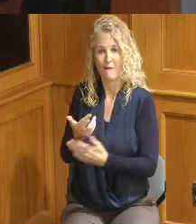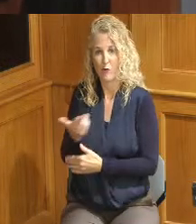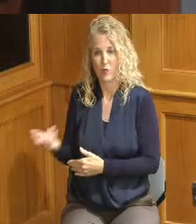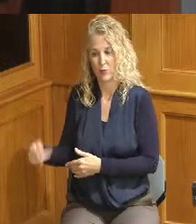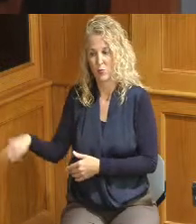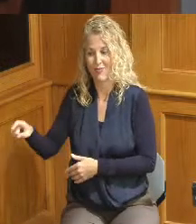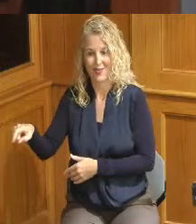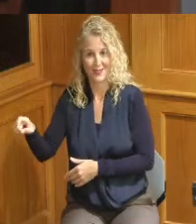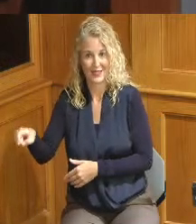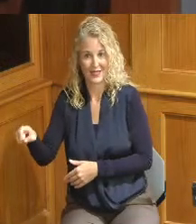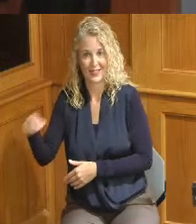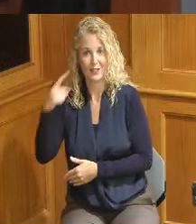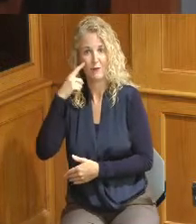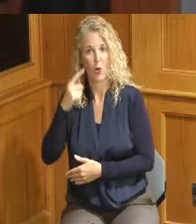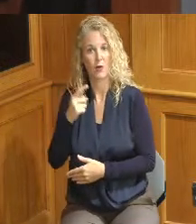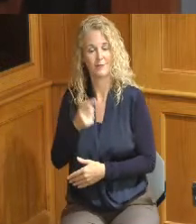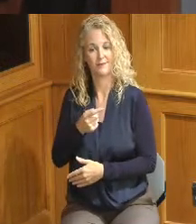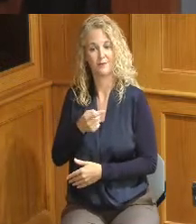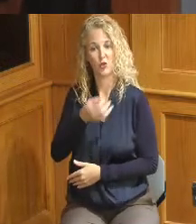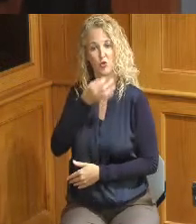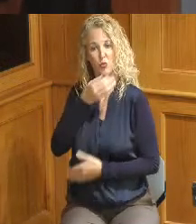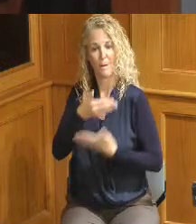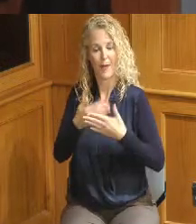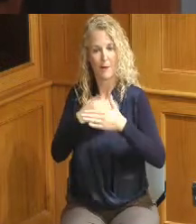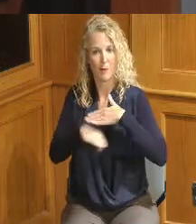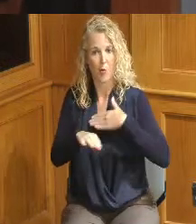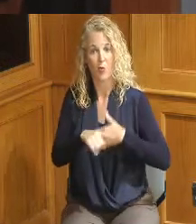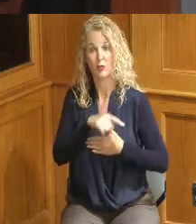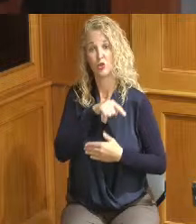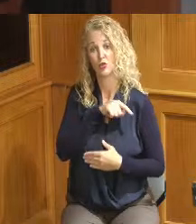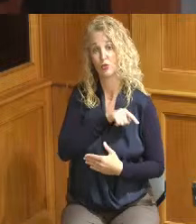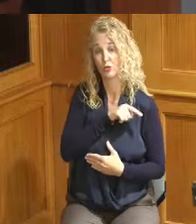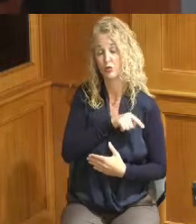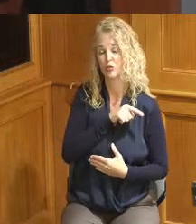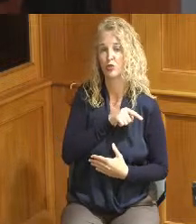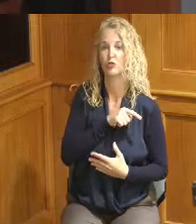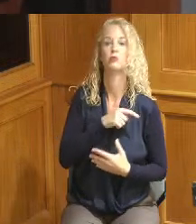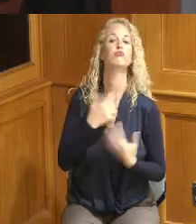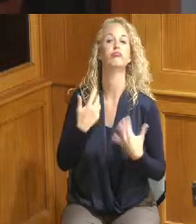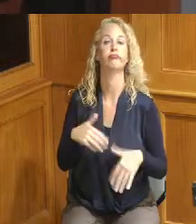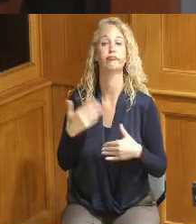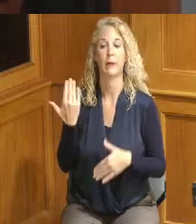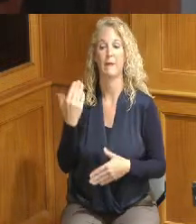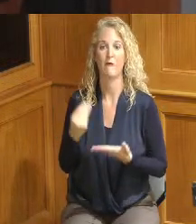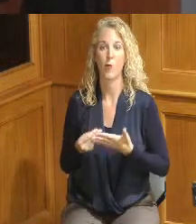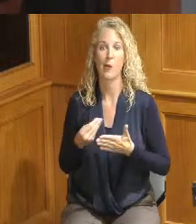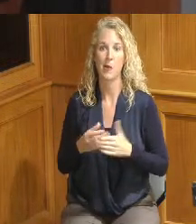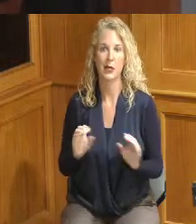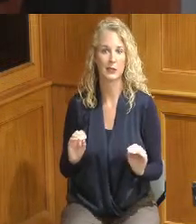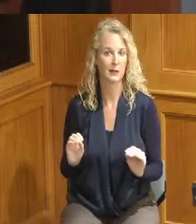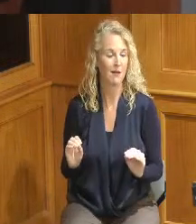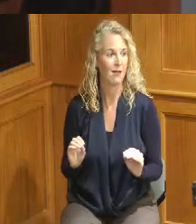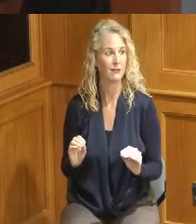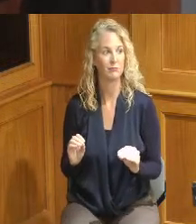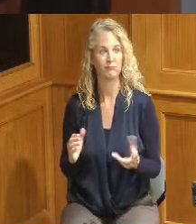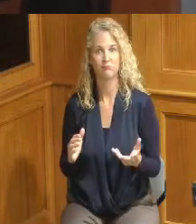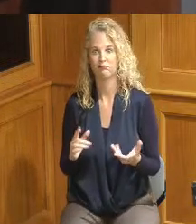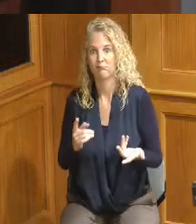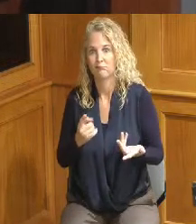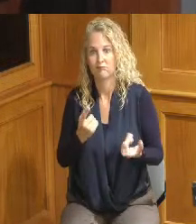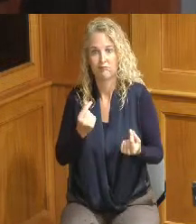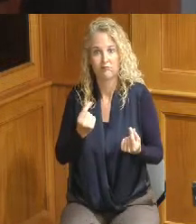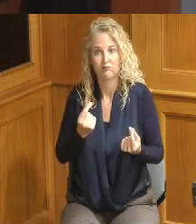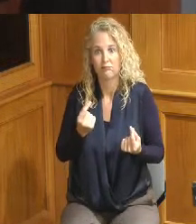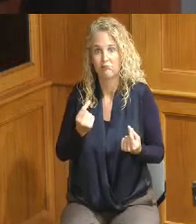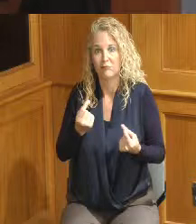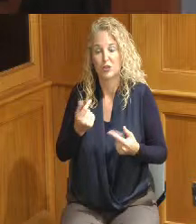be successful in parenting. Mawusi has overcome a lack of funding for her business and has operated off